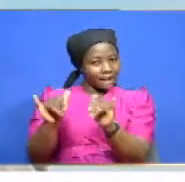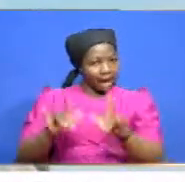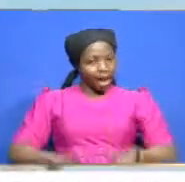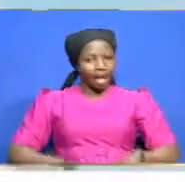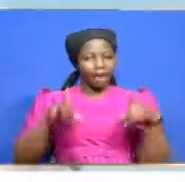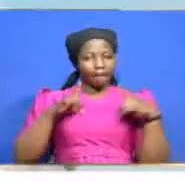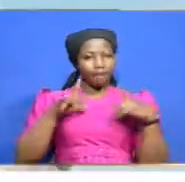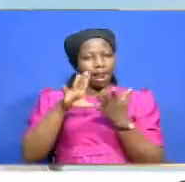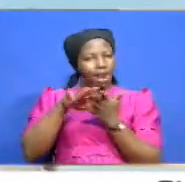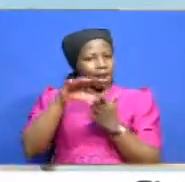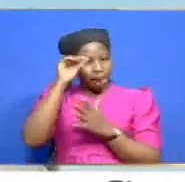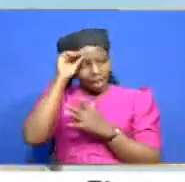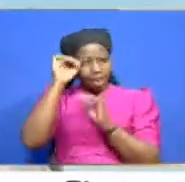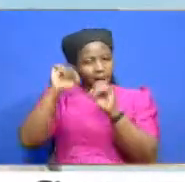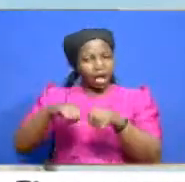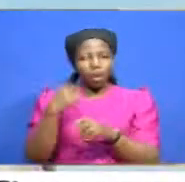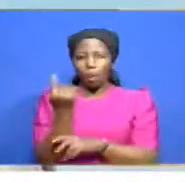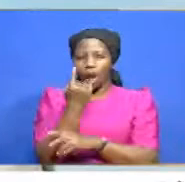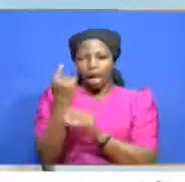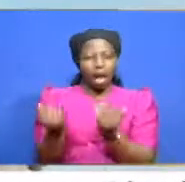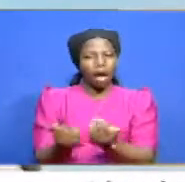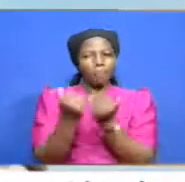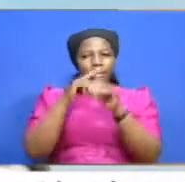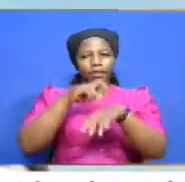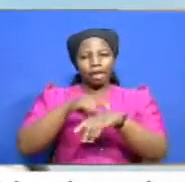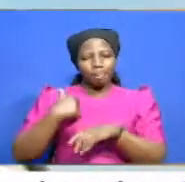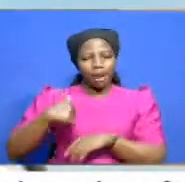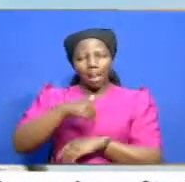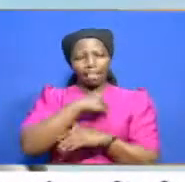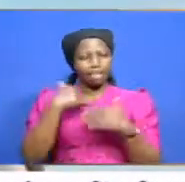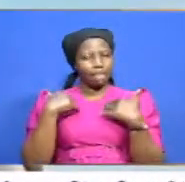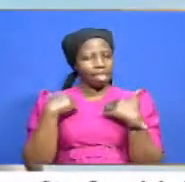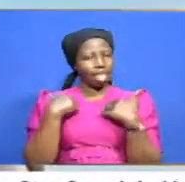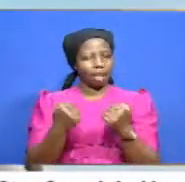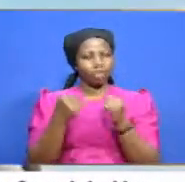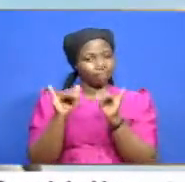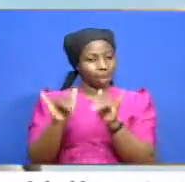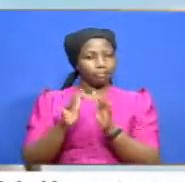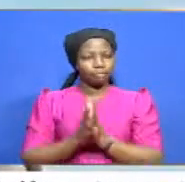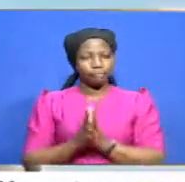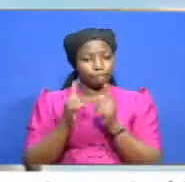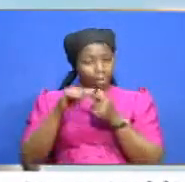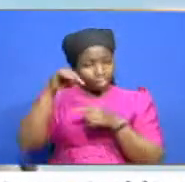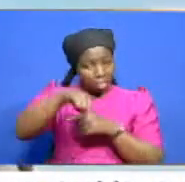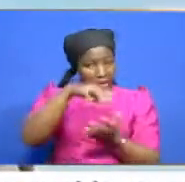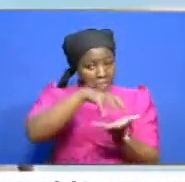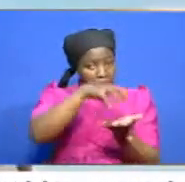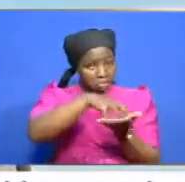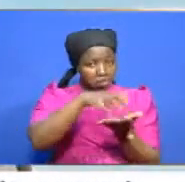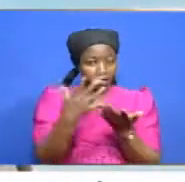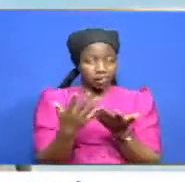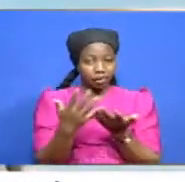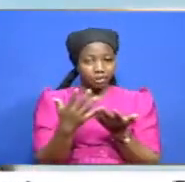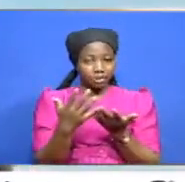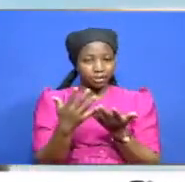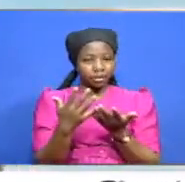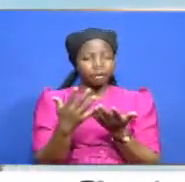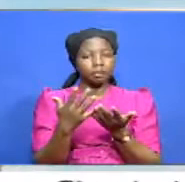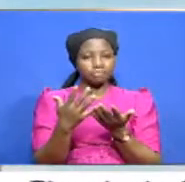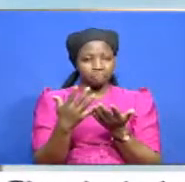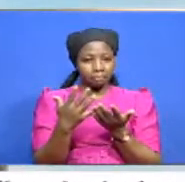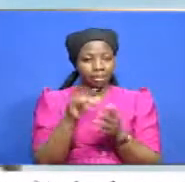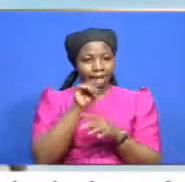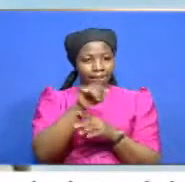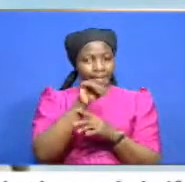take place when we are healthy. But in the circumstances were not going to